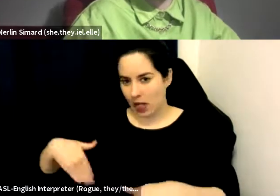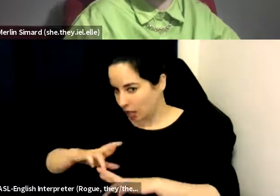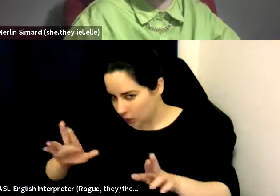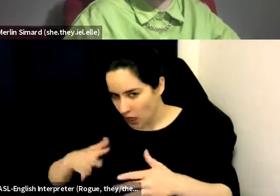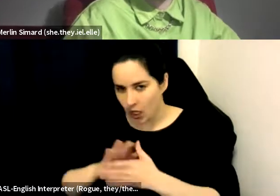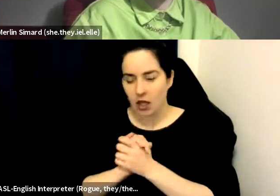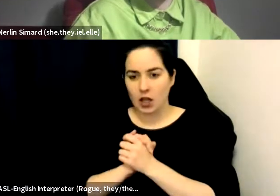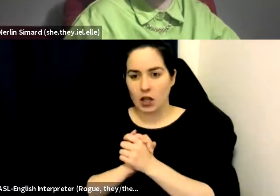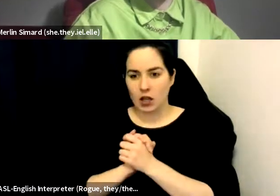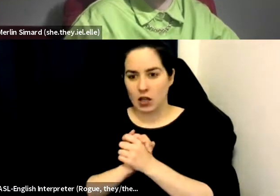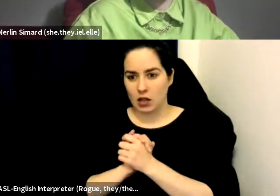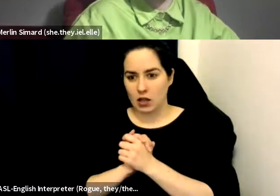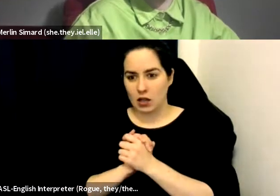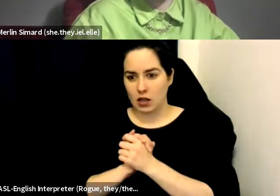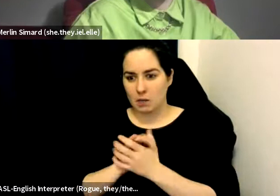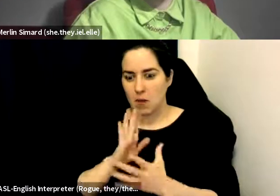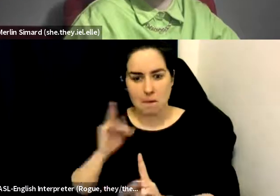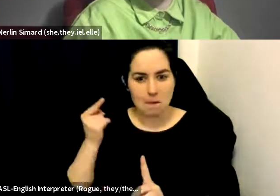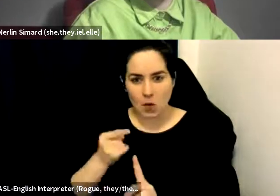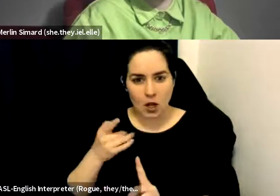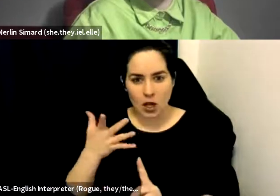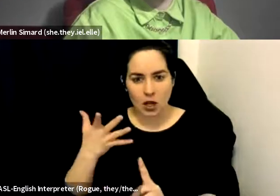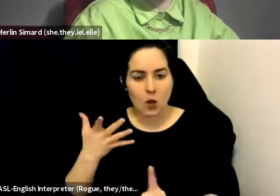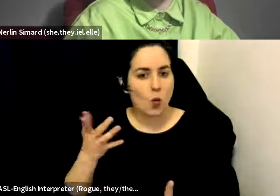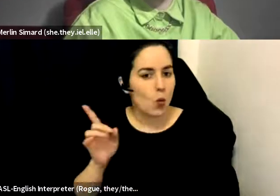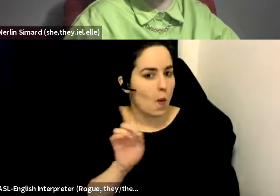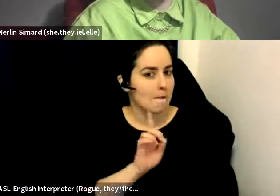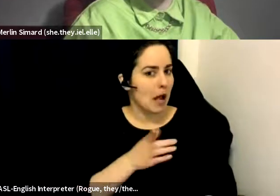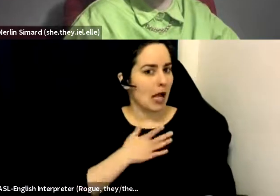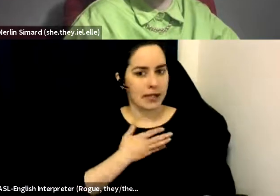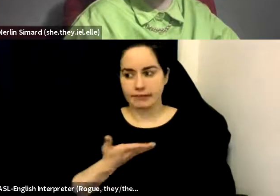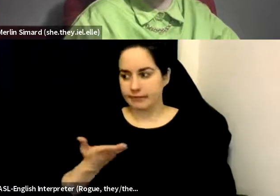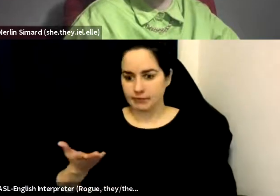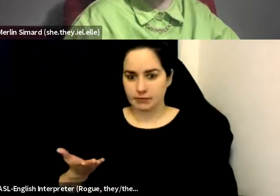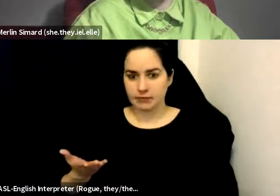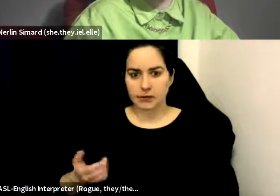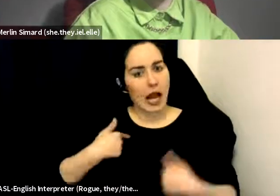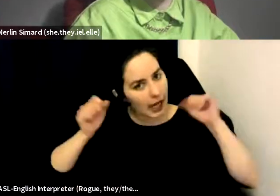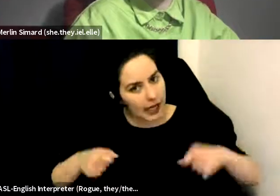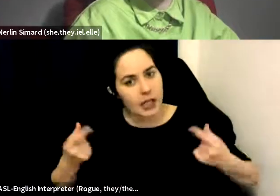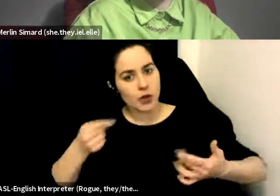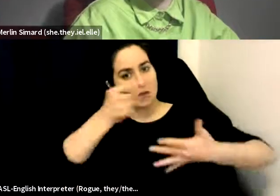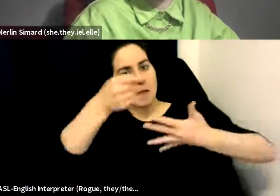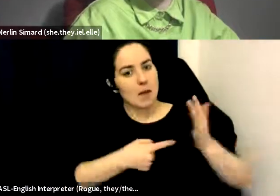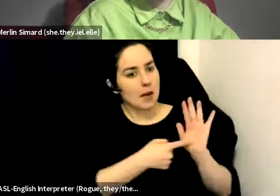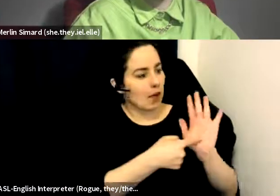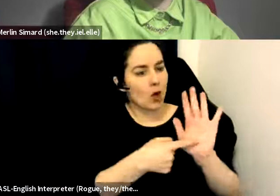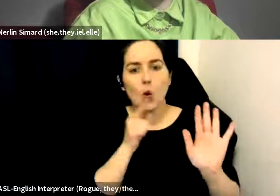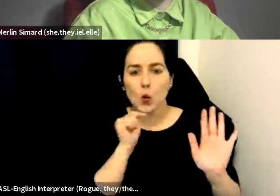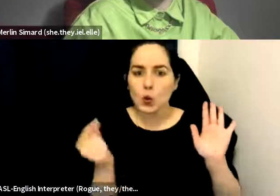It's about not knowing where I can go with my statement of what I can do. You know what I'm